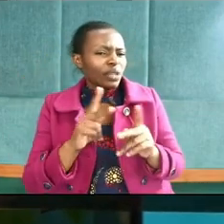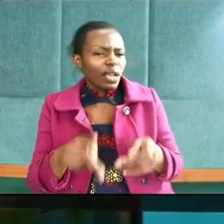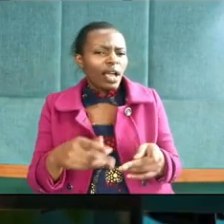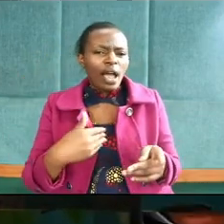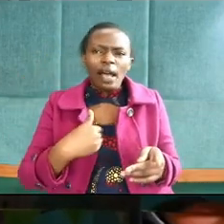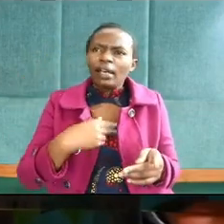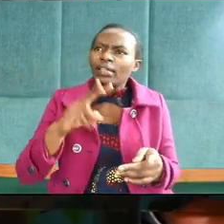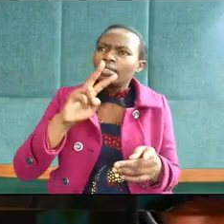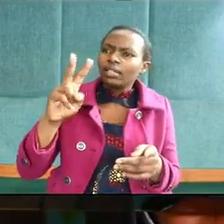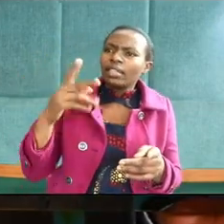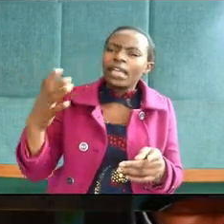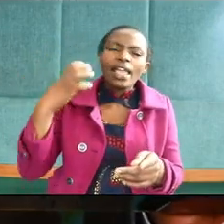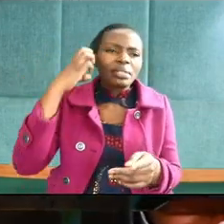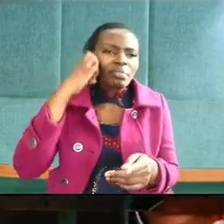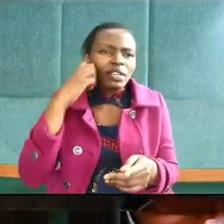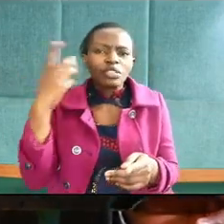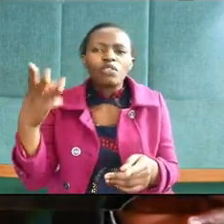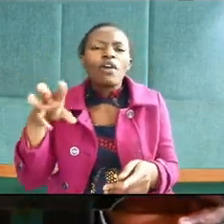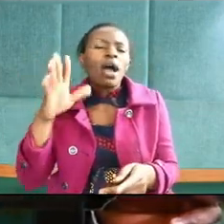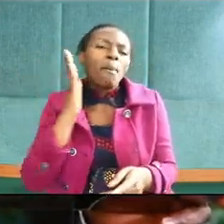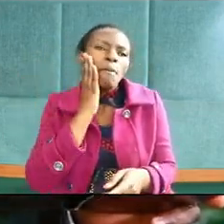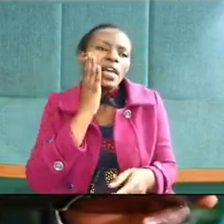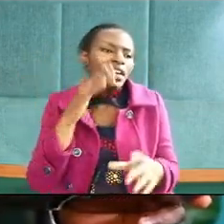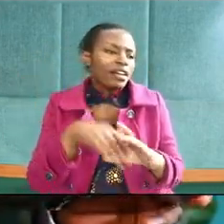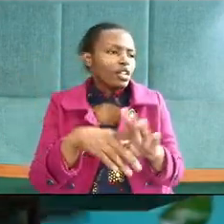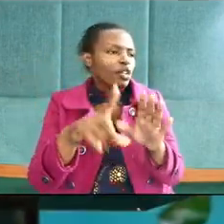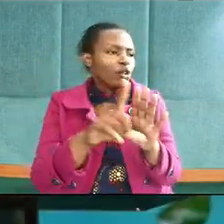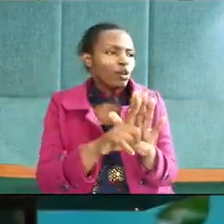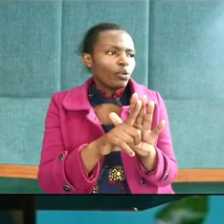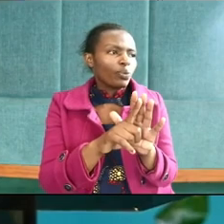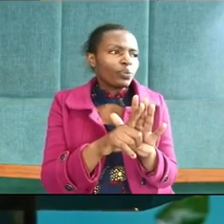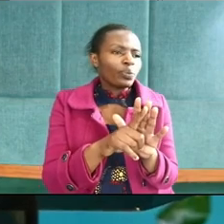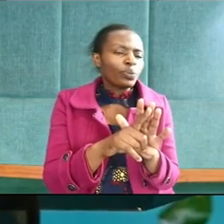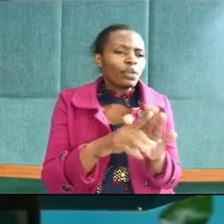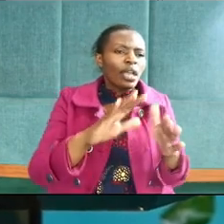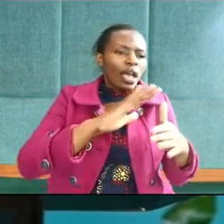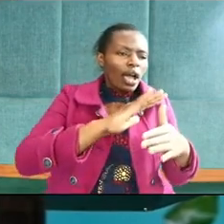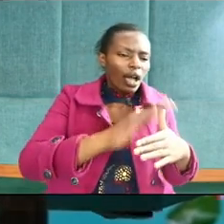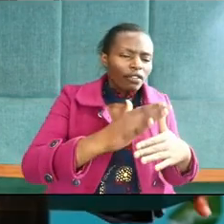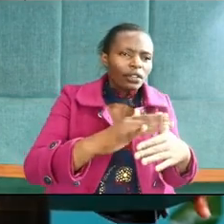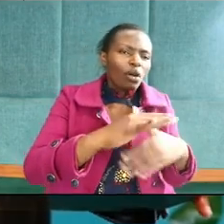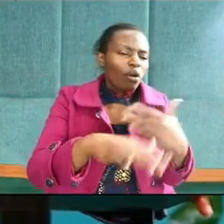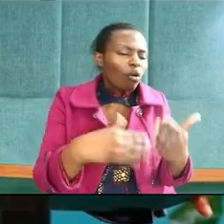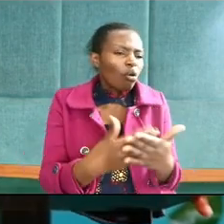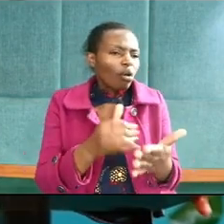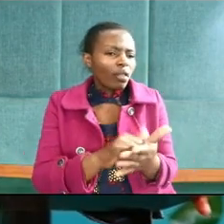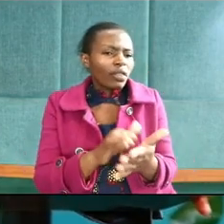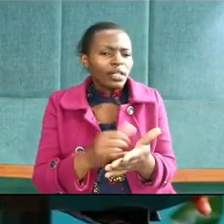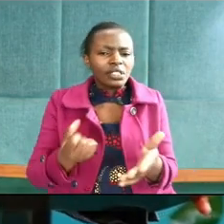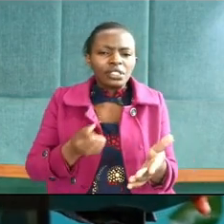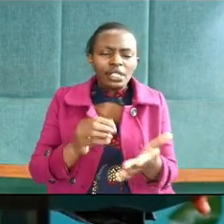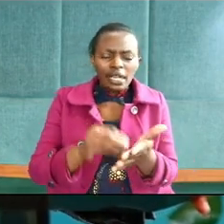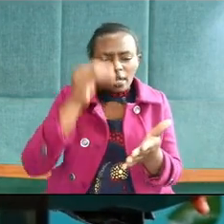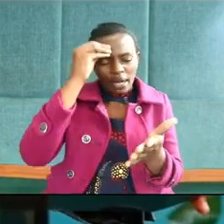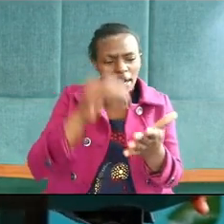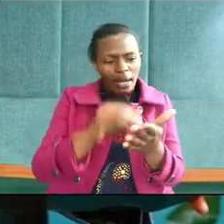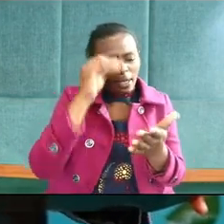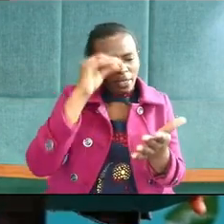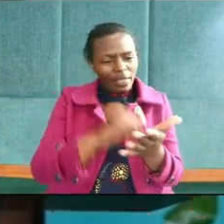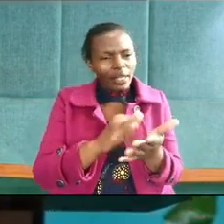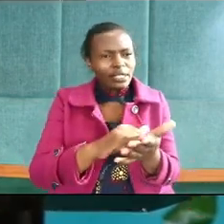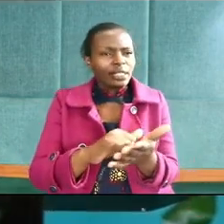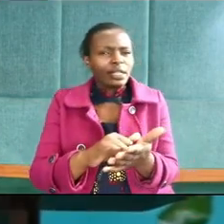of her mother-in-law. And you know, out of all that she learned, she just comes to conclude and